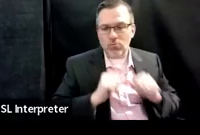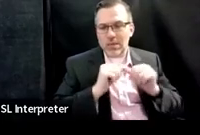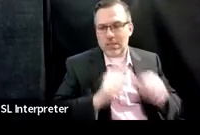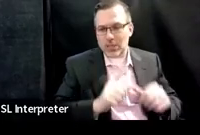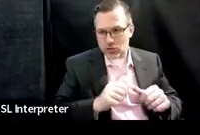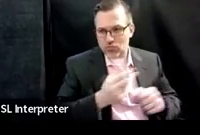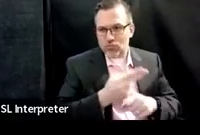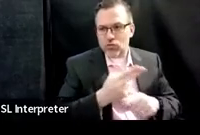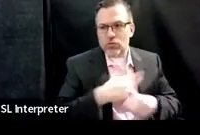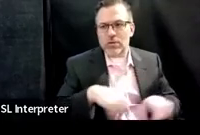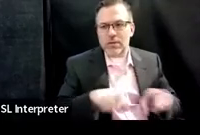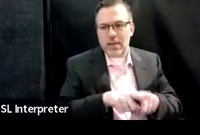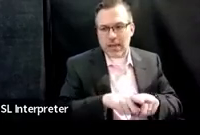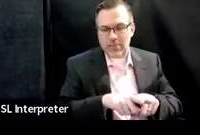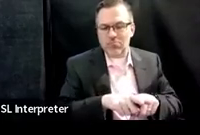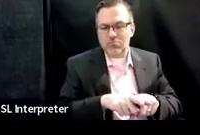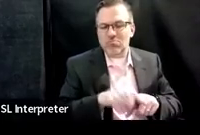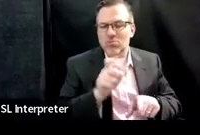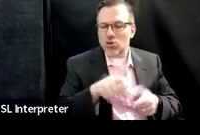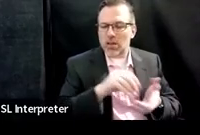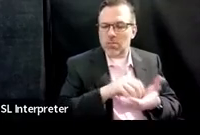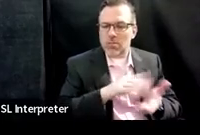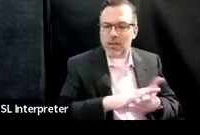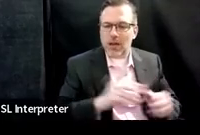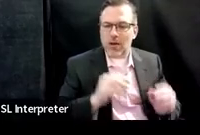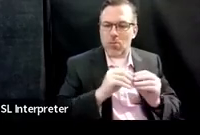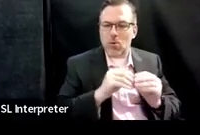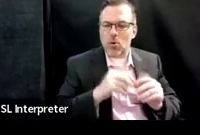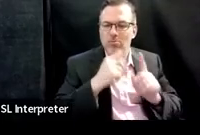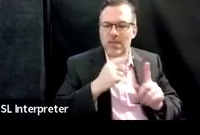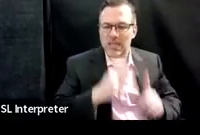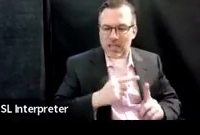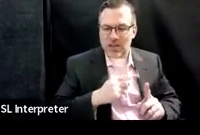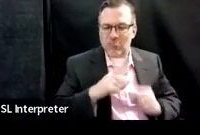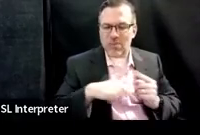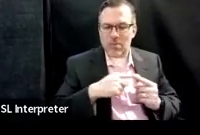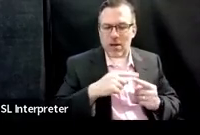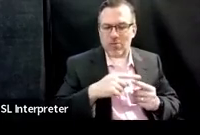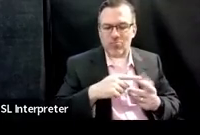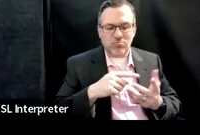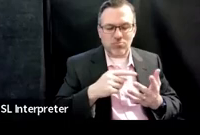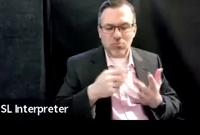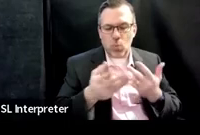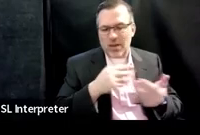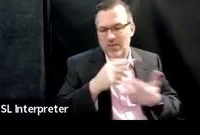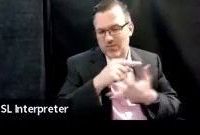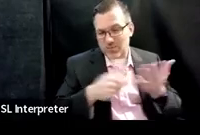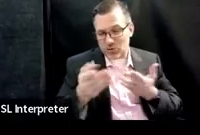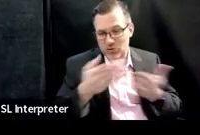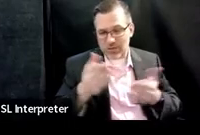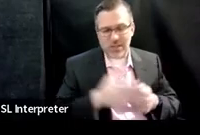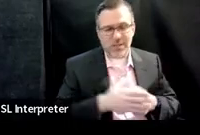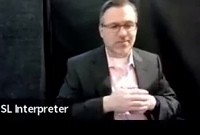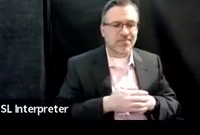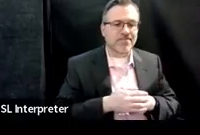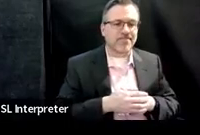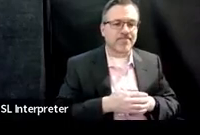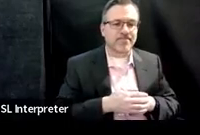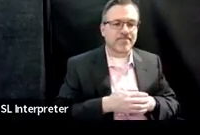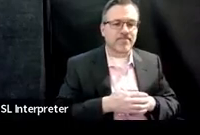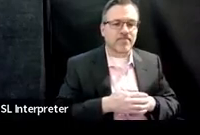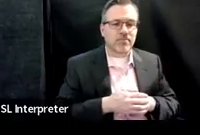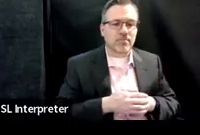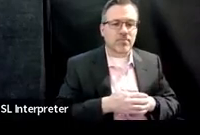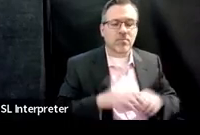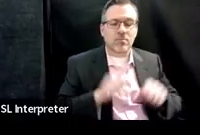more detail about what those services are. You could also document here the discussion if you talked about more